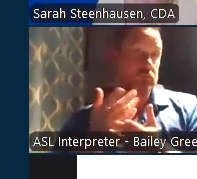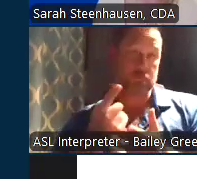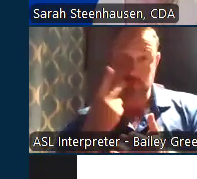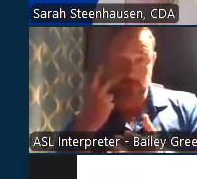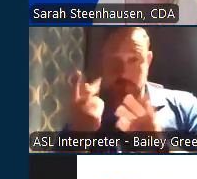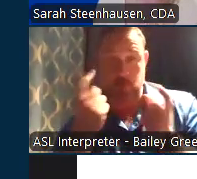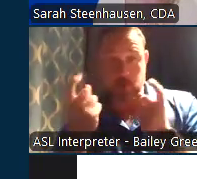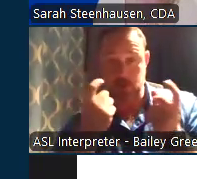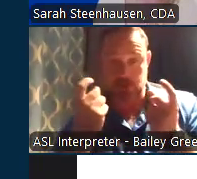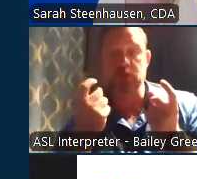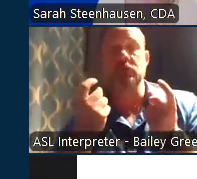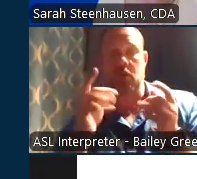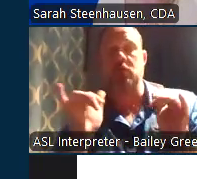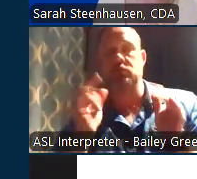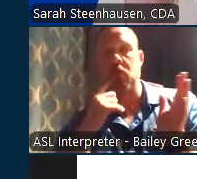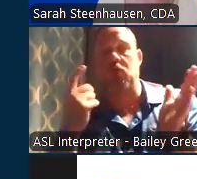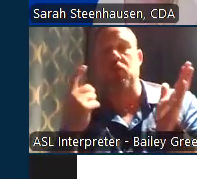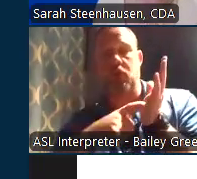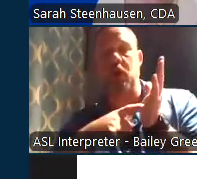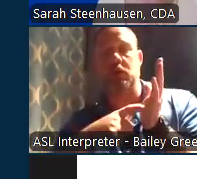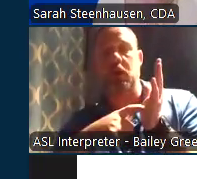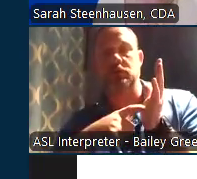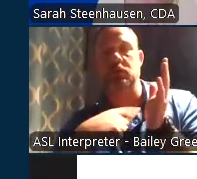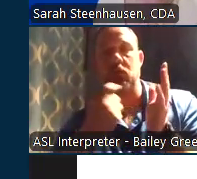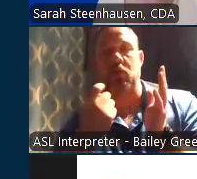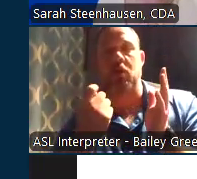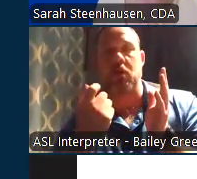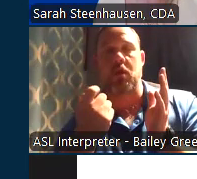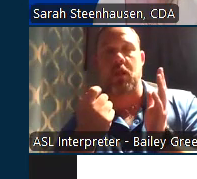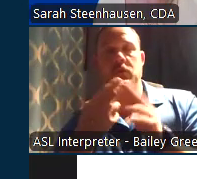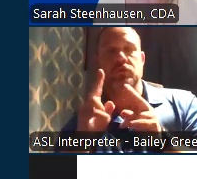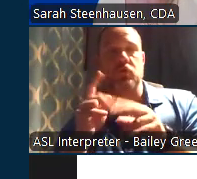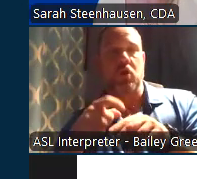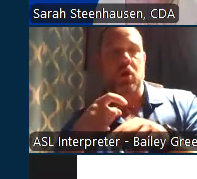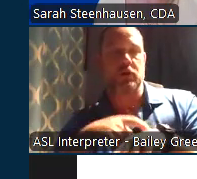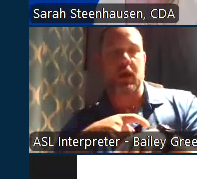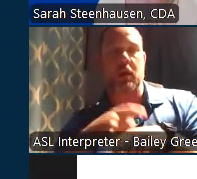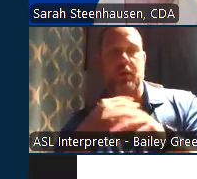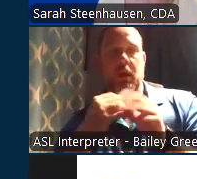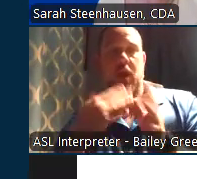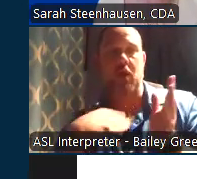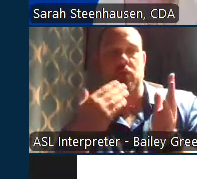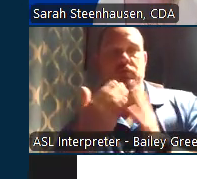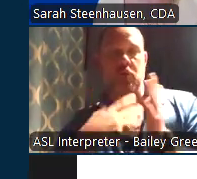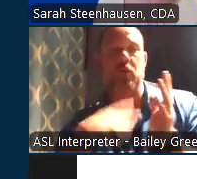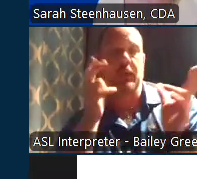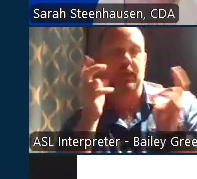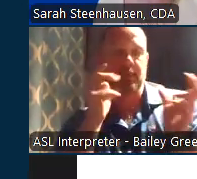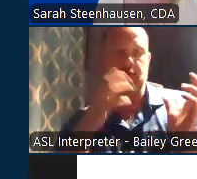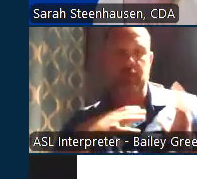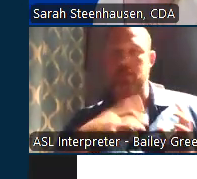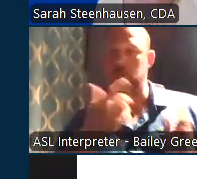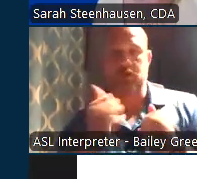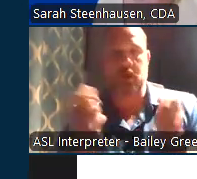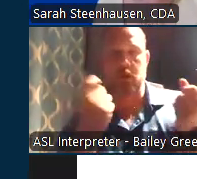immediate questions, but also recognizing that we're a little bit short on our agenda and want to hear from the committees. Any questions that I